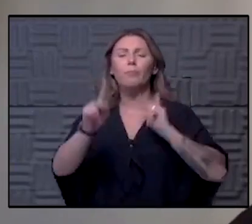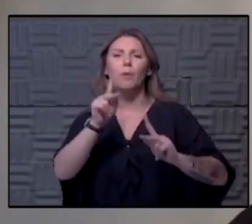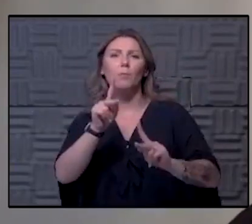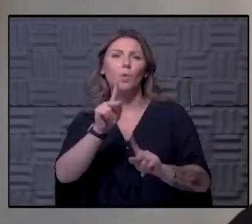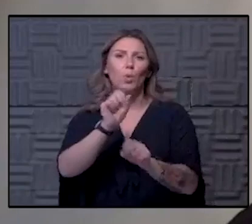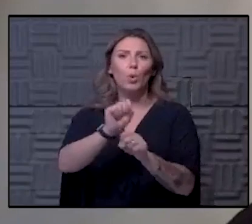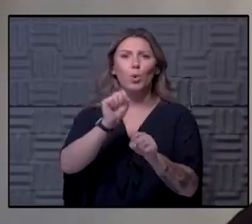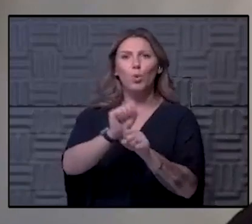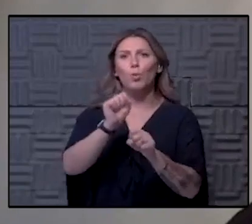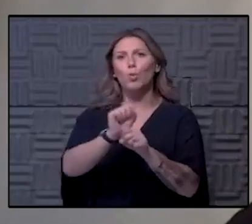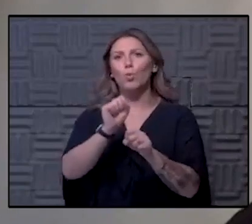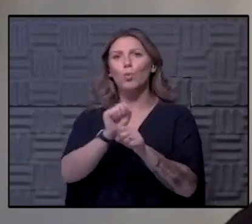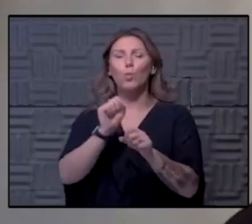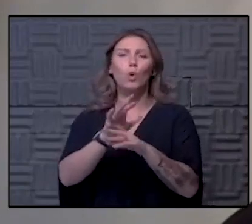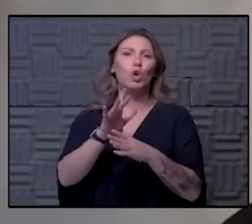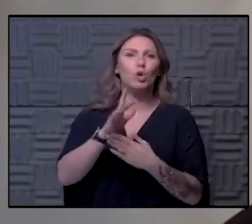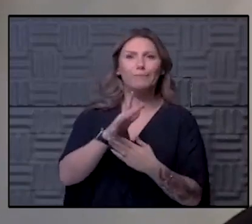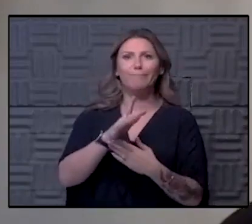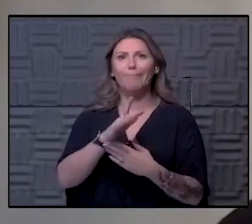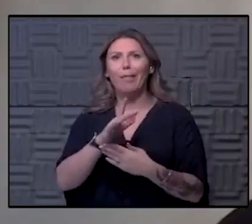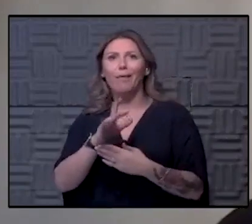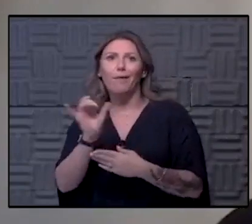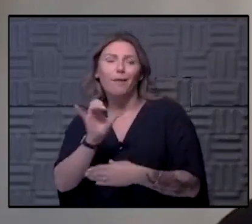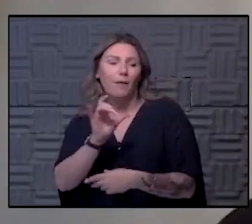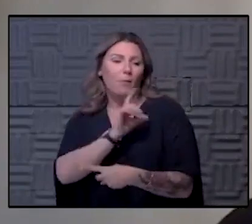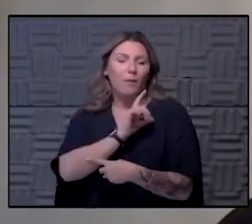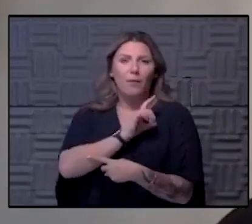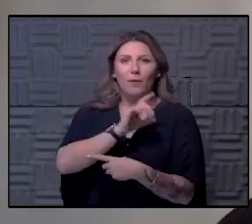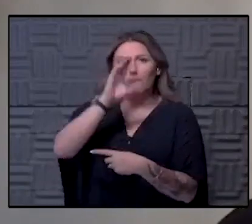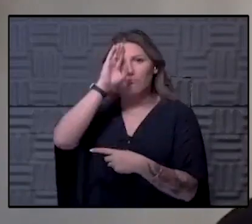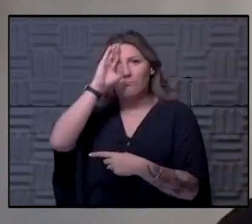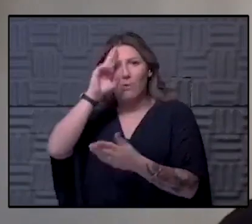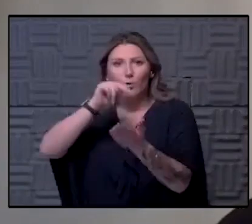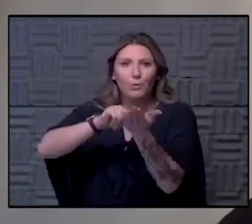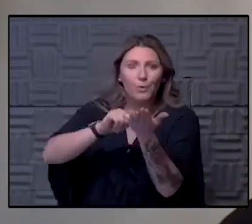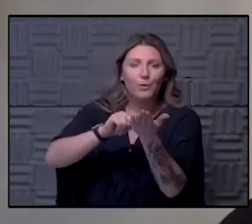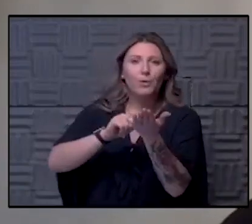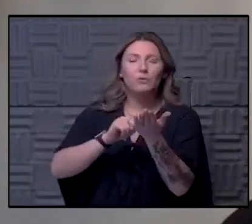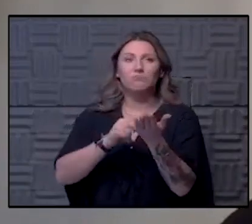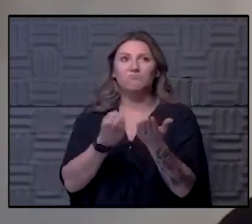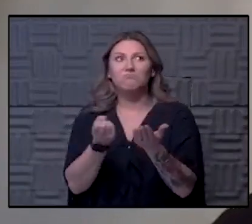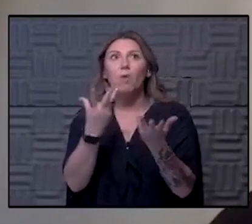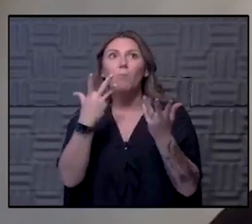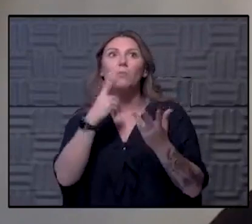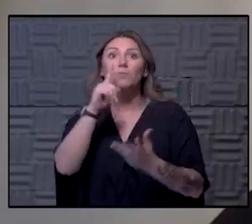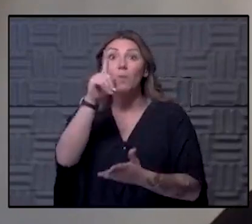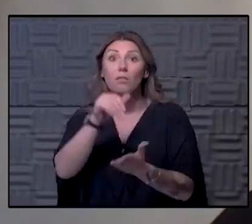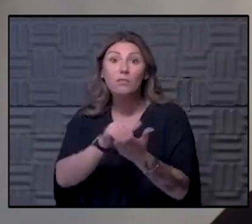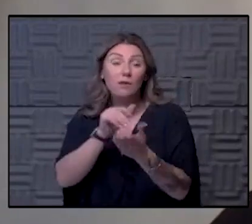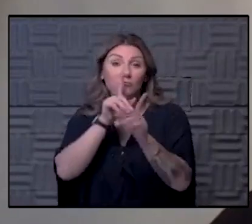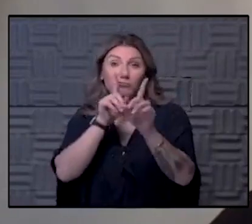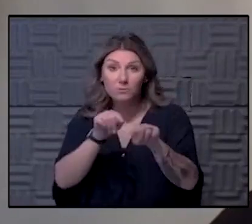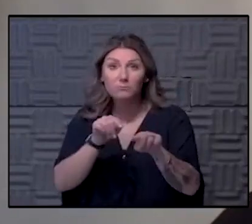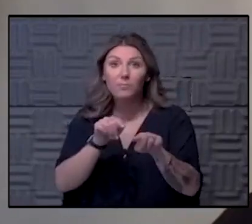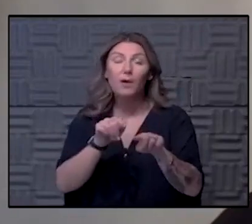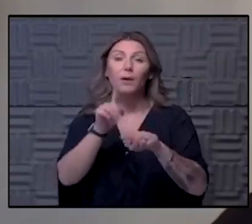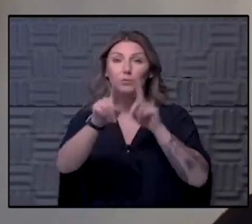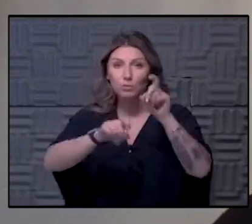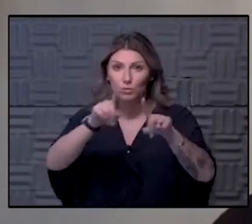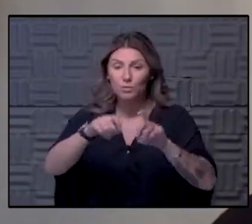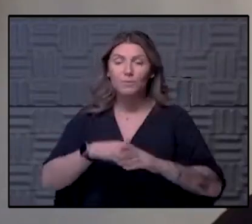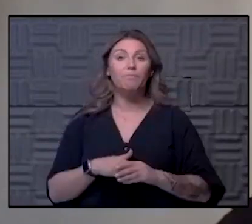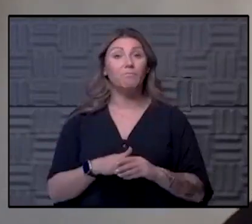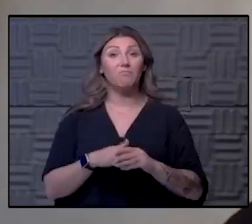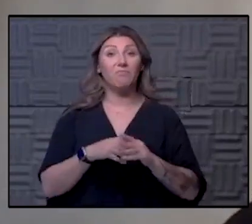lines with COVID-19 patients. And we had almost 1,000 respondents. And what